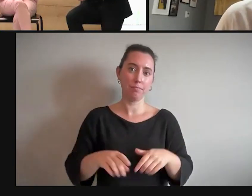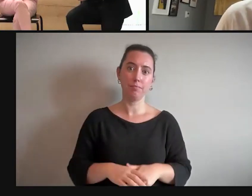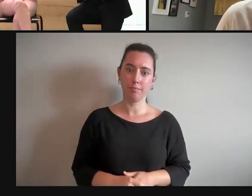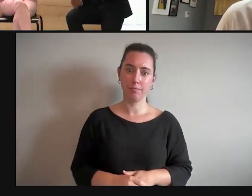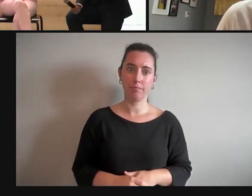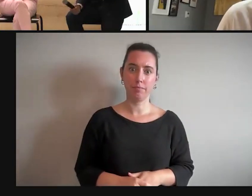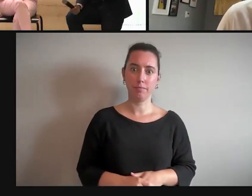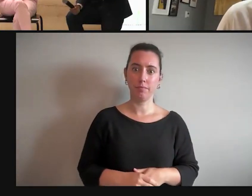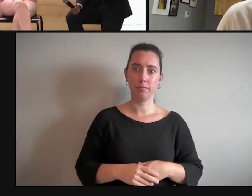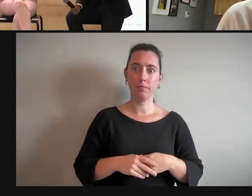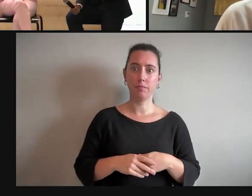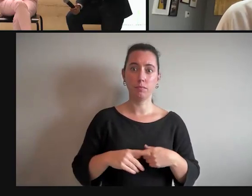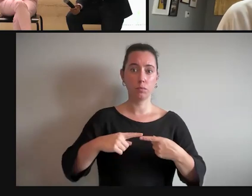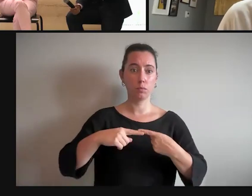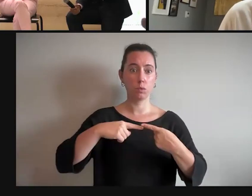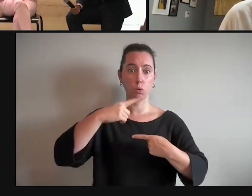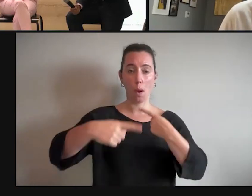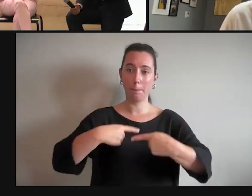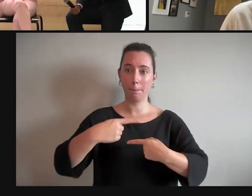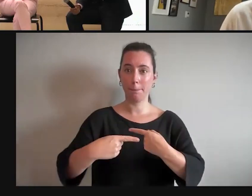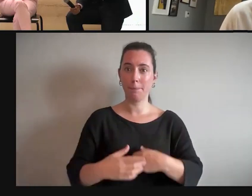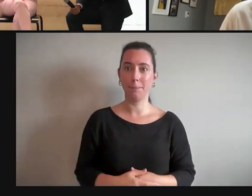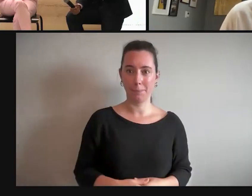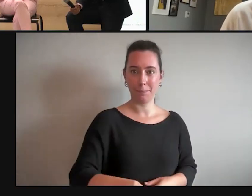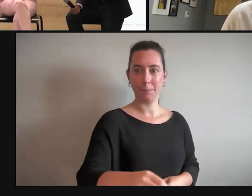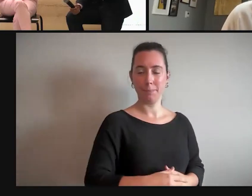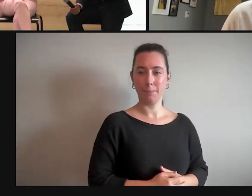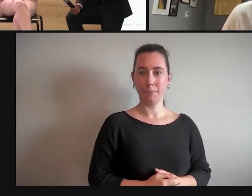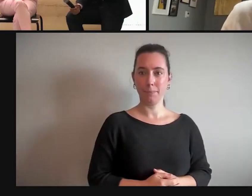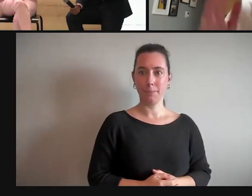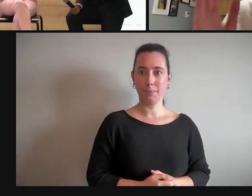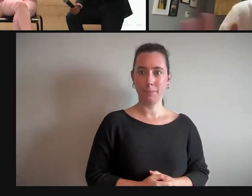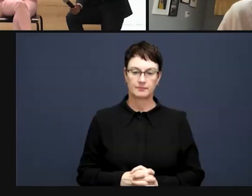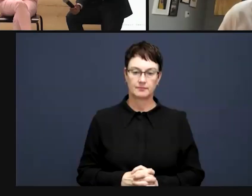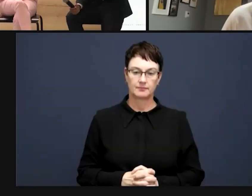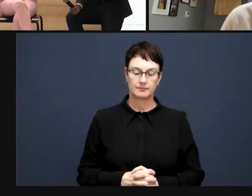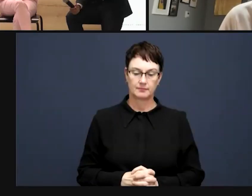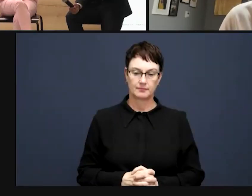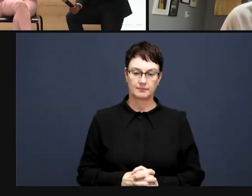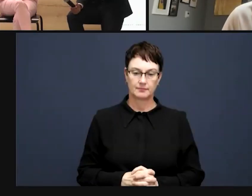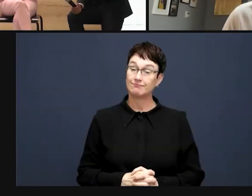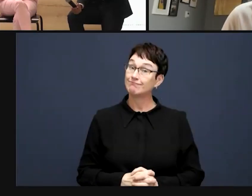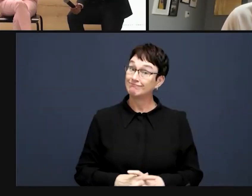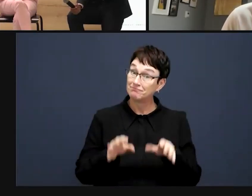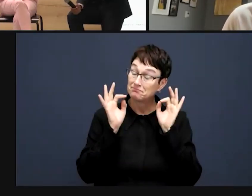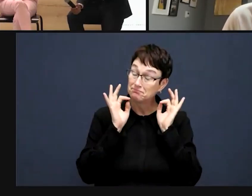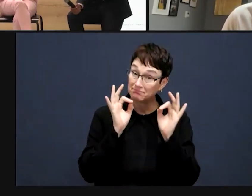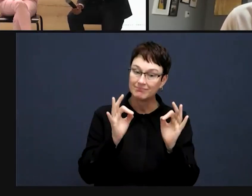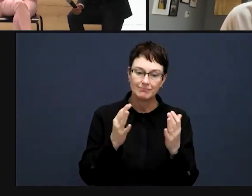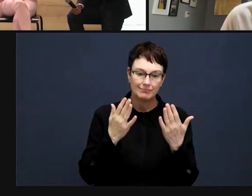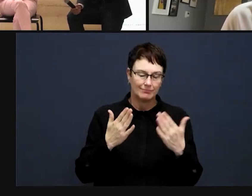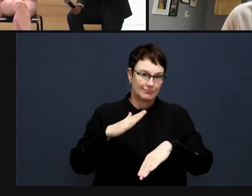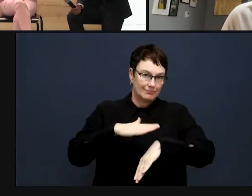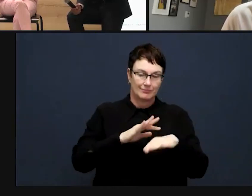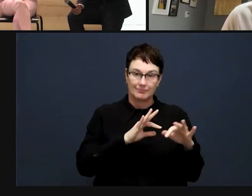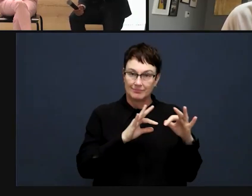So we send work for us and work for our chapters, which I love. And right on time, I will have Susanna to